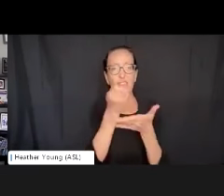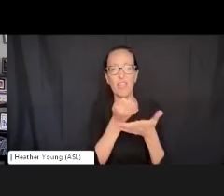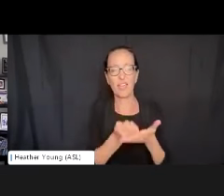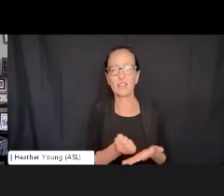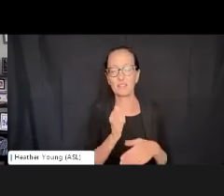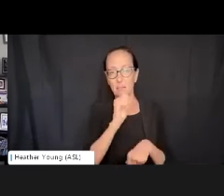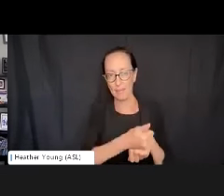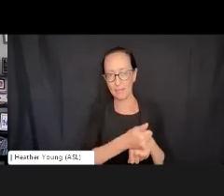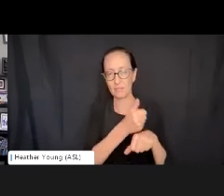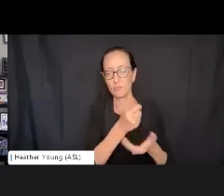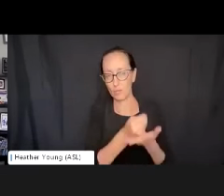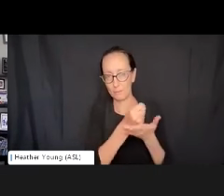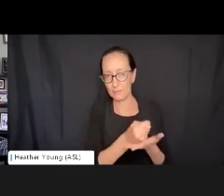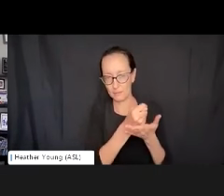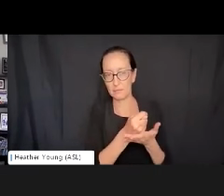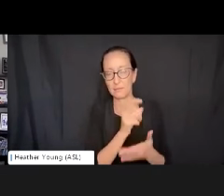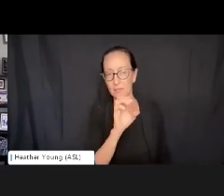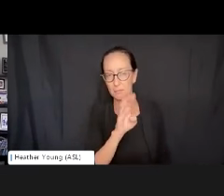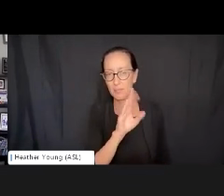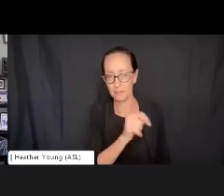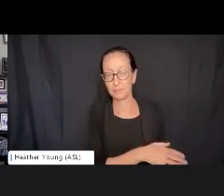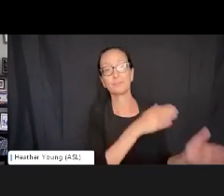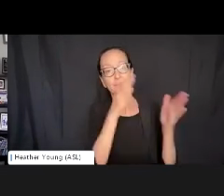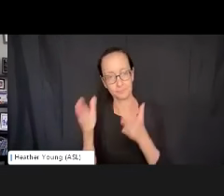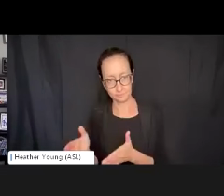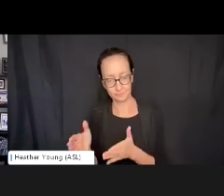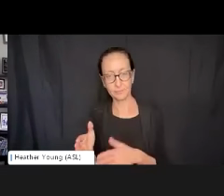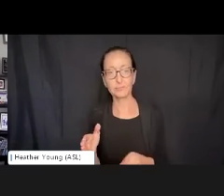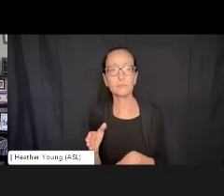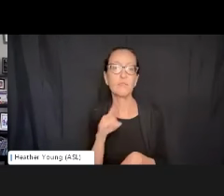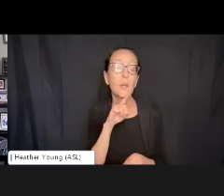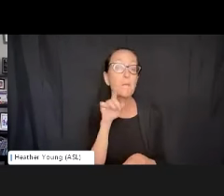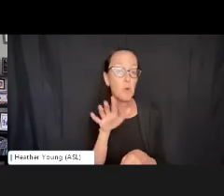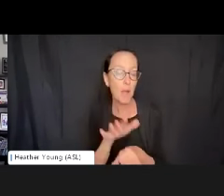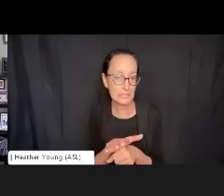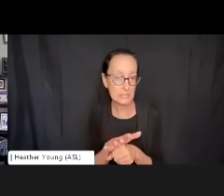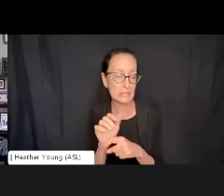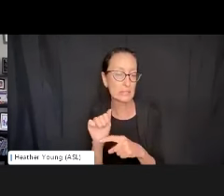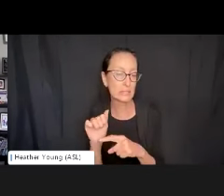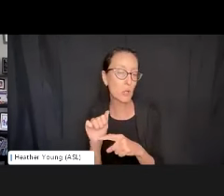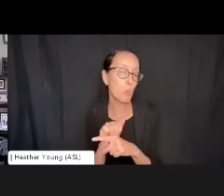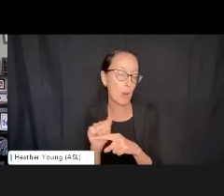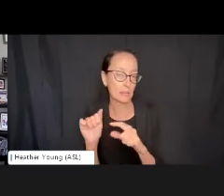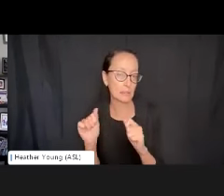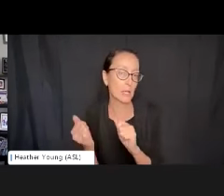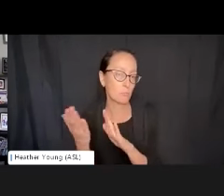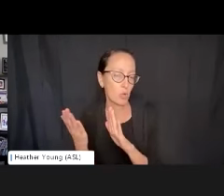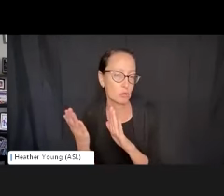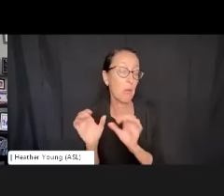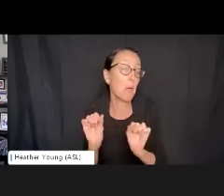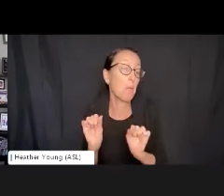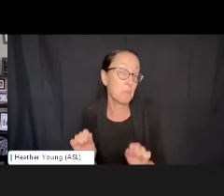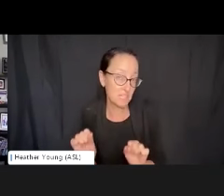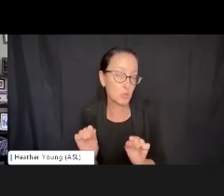have what are called promising practices. These are programs or interventions or approaches that have potential to be developed into